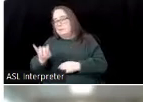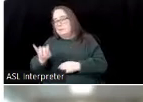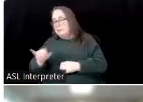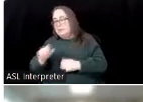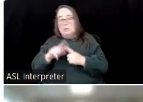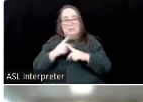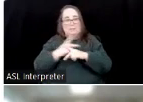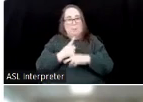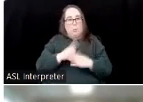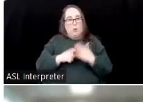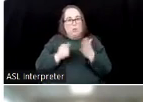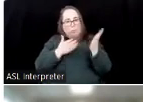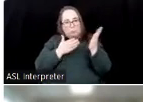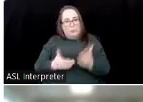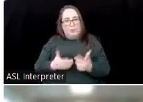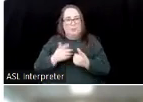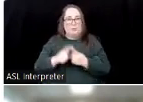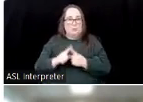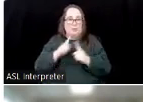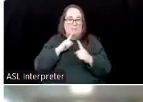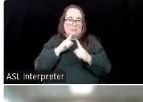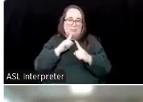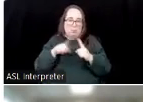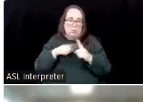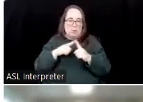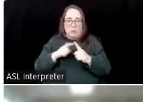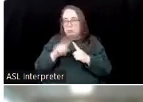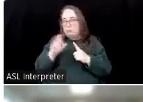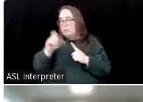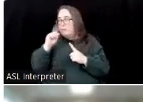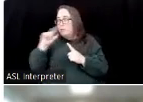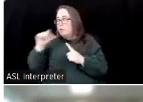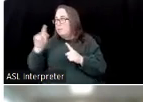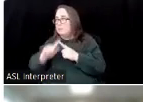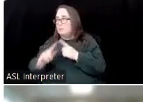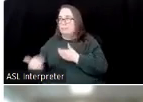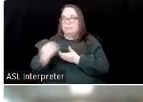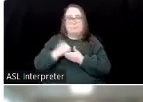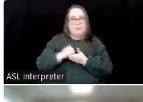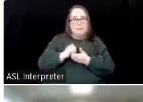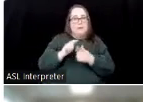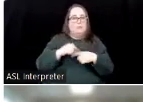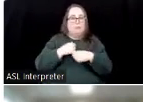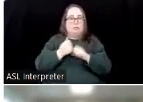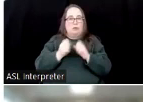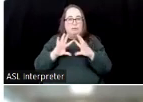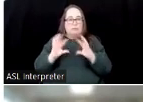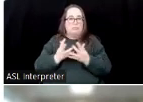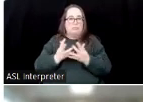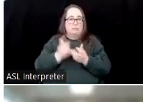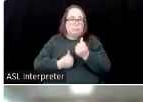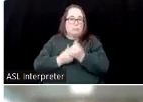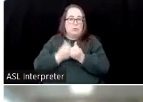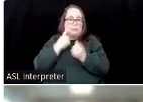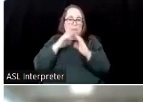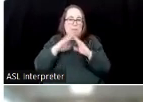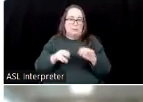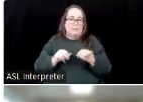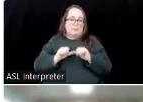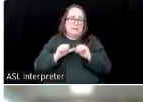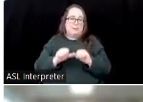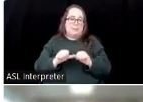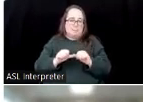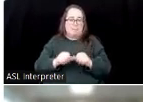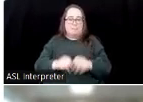what you bring to the table as you're looking to partner with other entities to create those wraparound supports for housing sustainability.